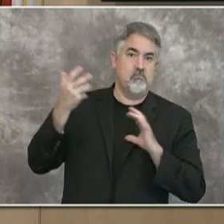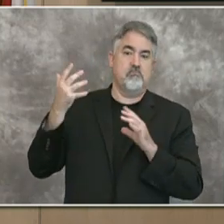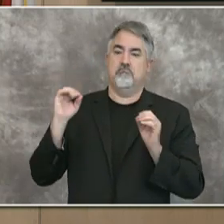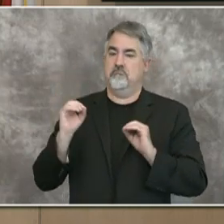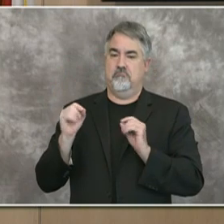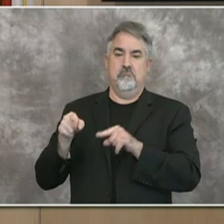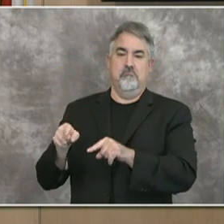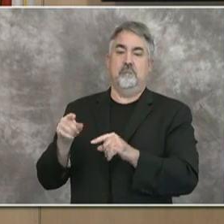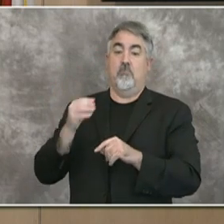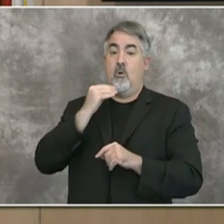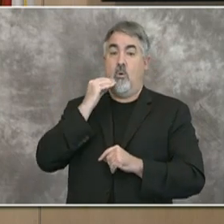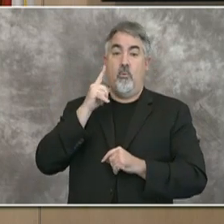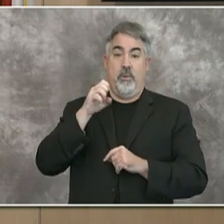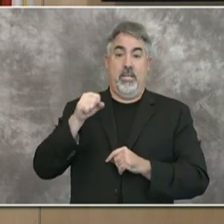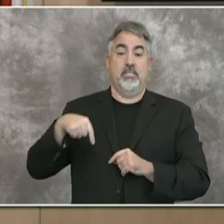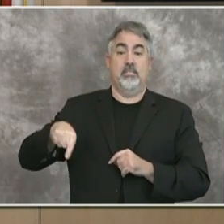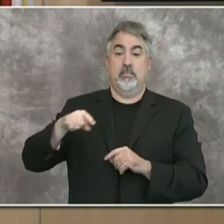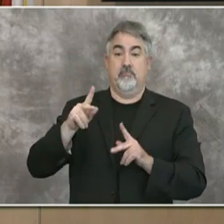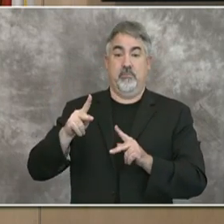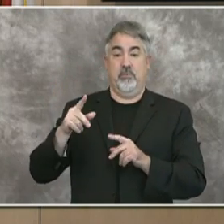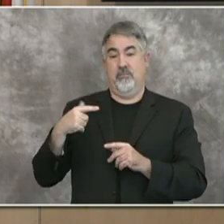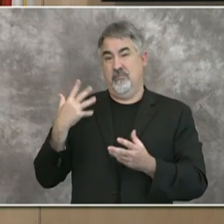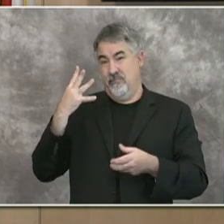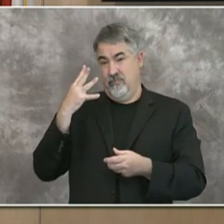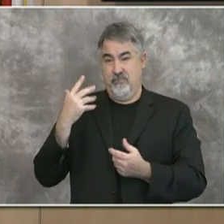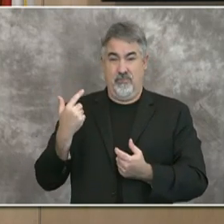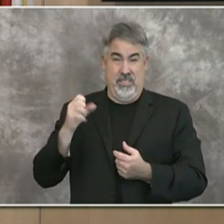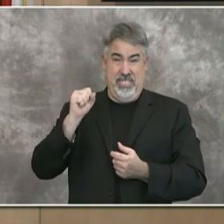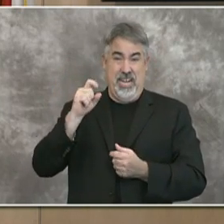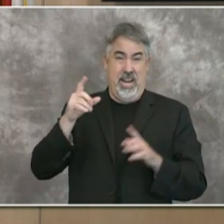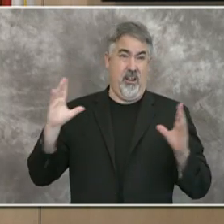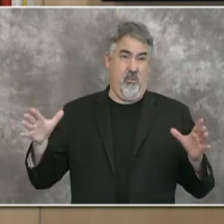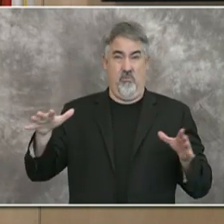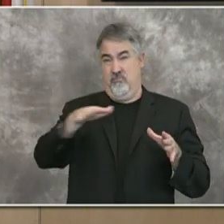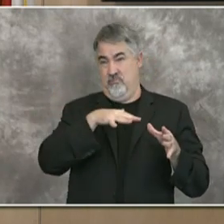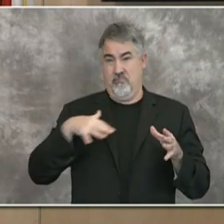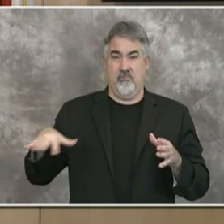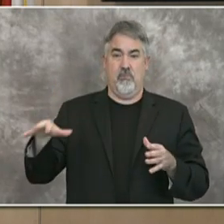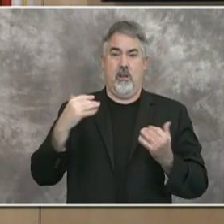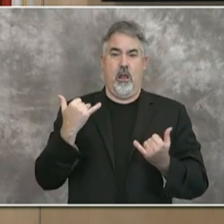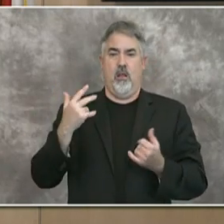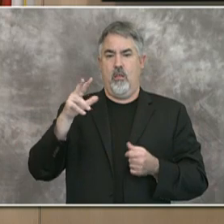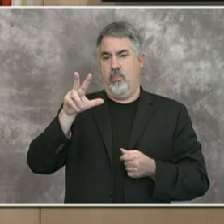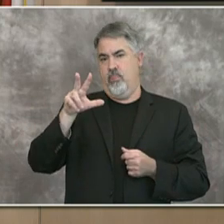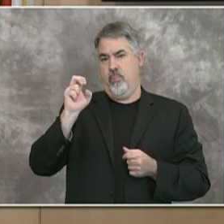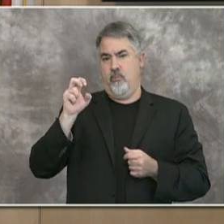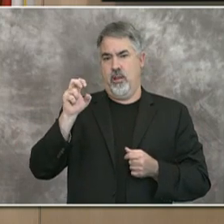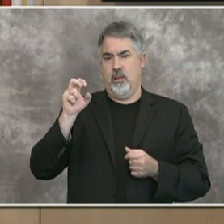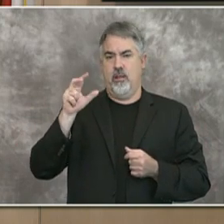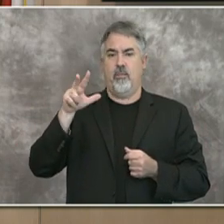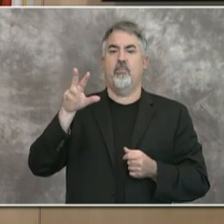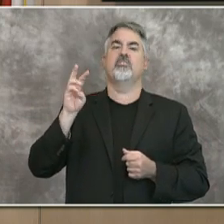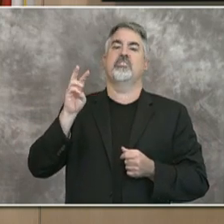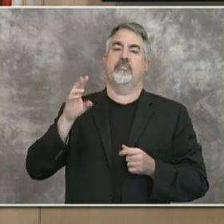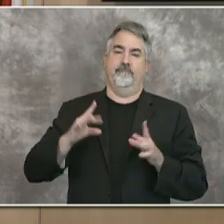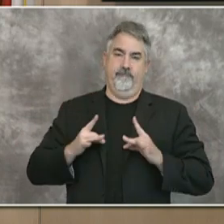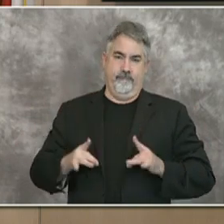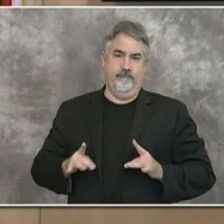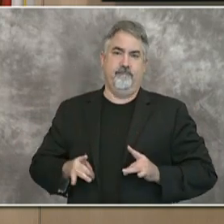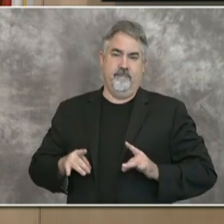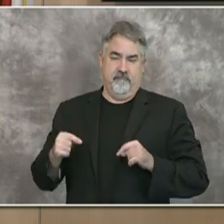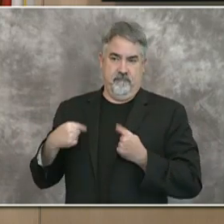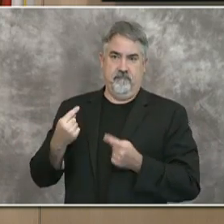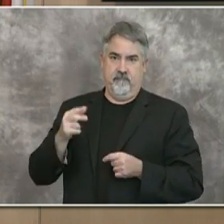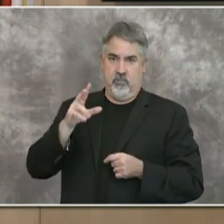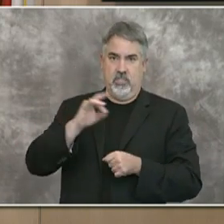homeless population out of the entirety of San Diego County. We have now reported 36 total positives out of all